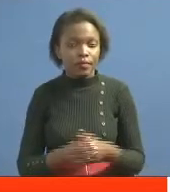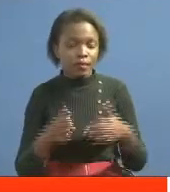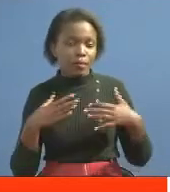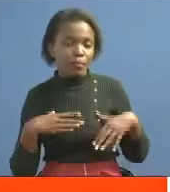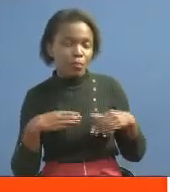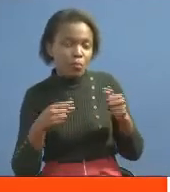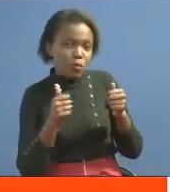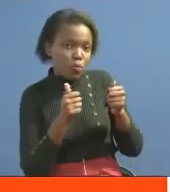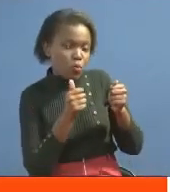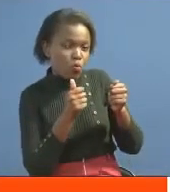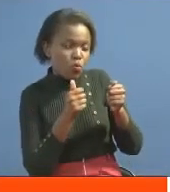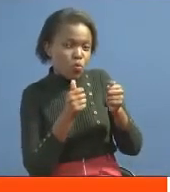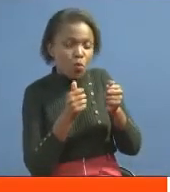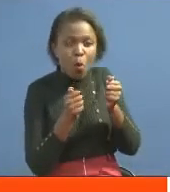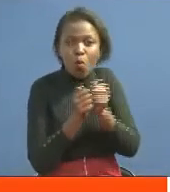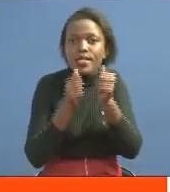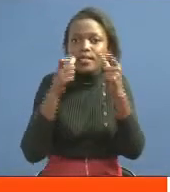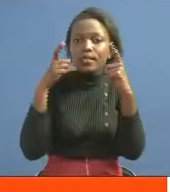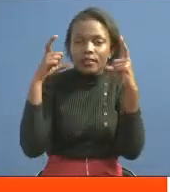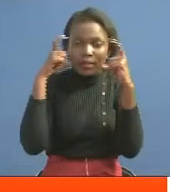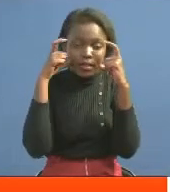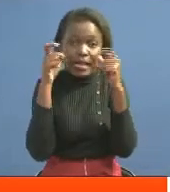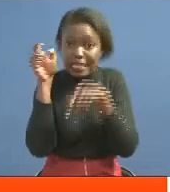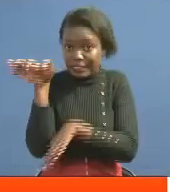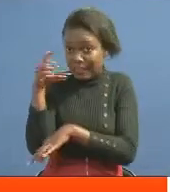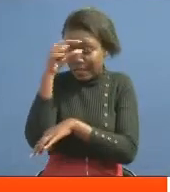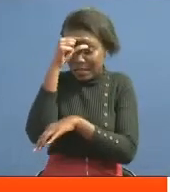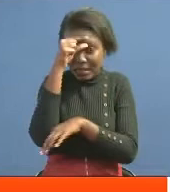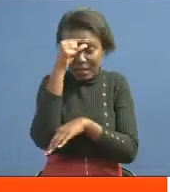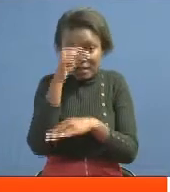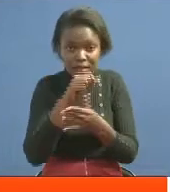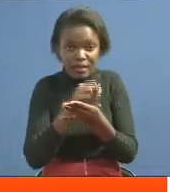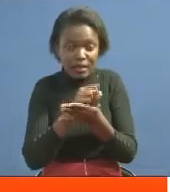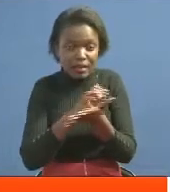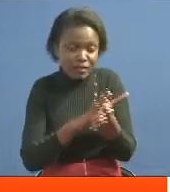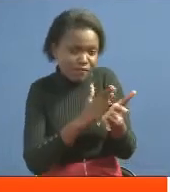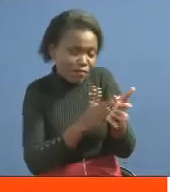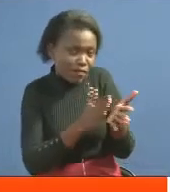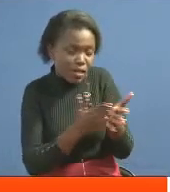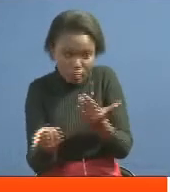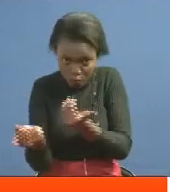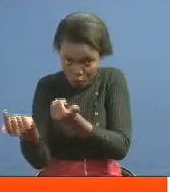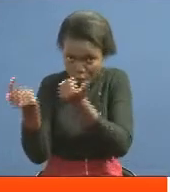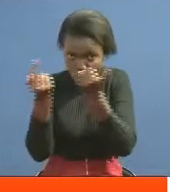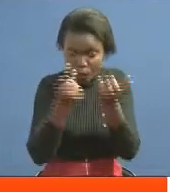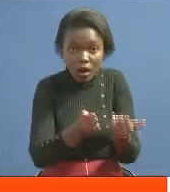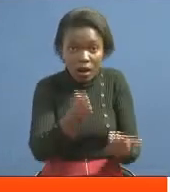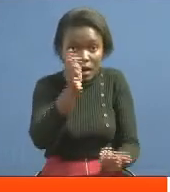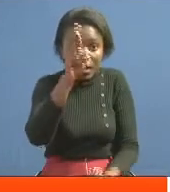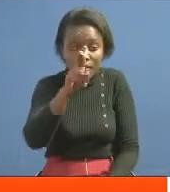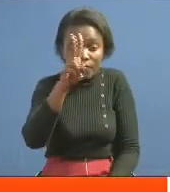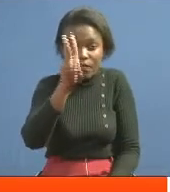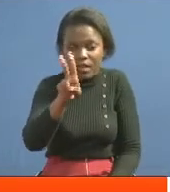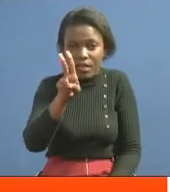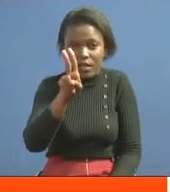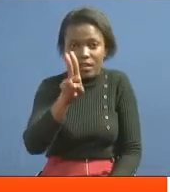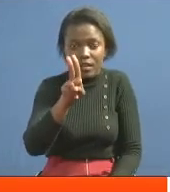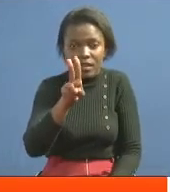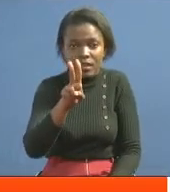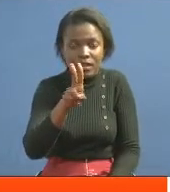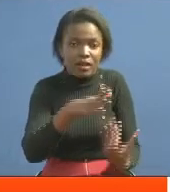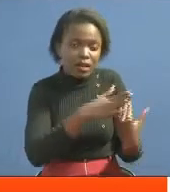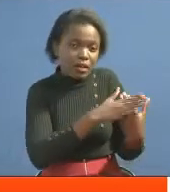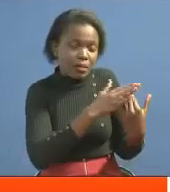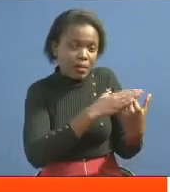People living with HIV and AIDS have urged the government to fast-track the release of antiretroviral, that is ARV drugs, to comprehensive